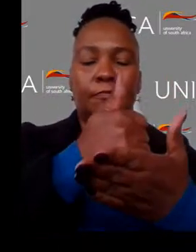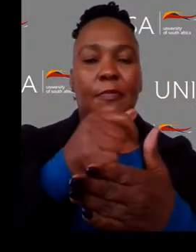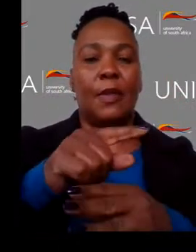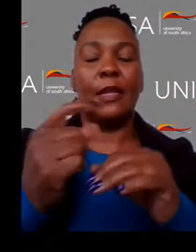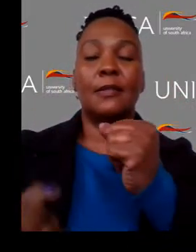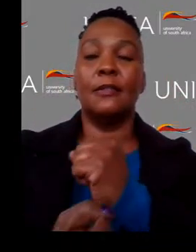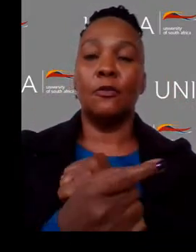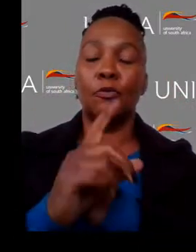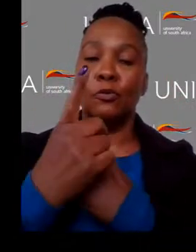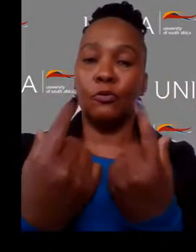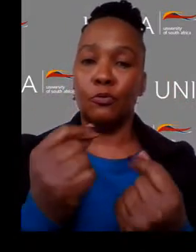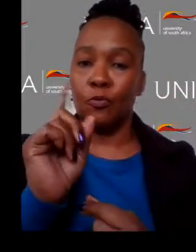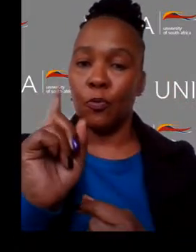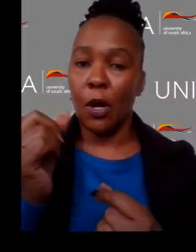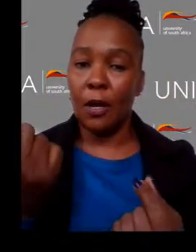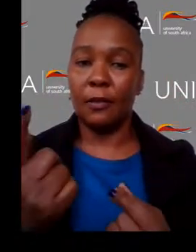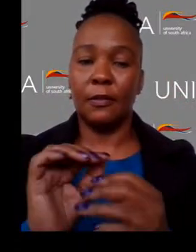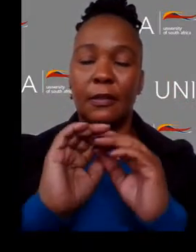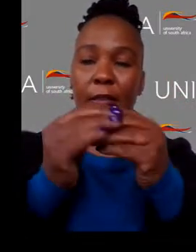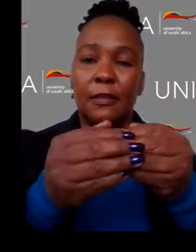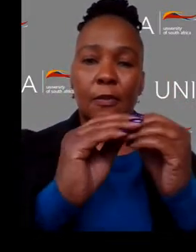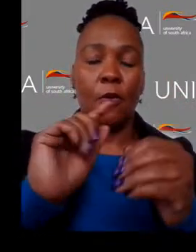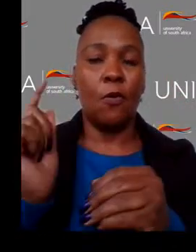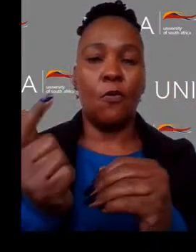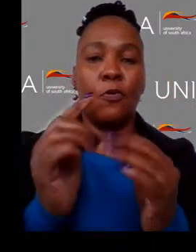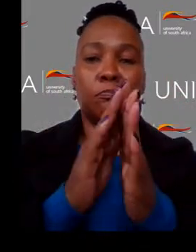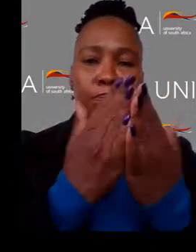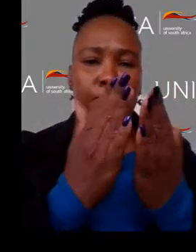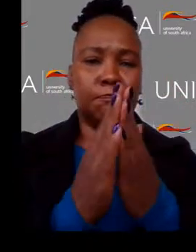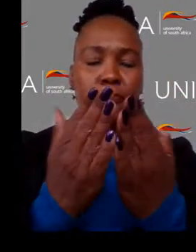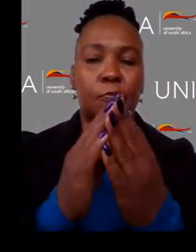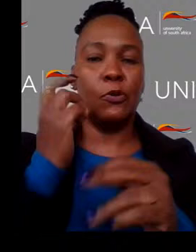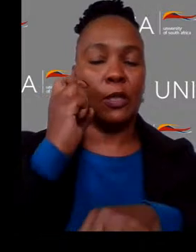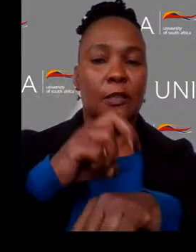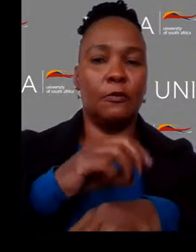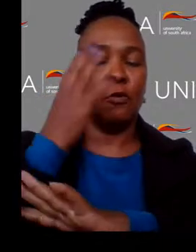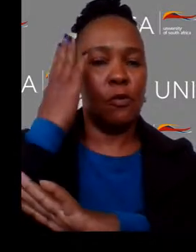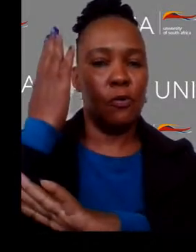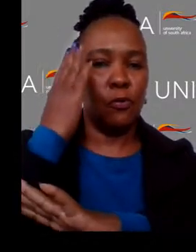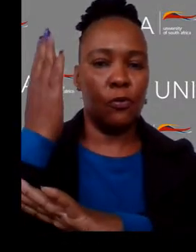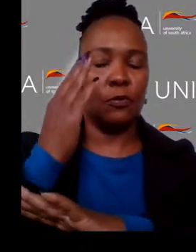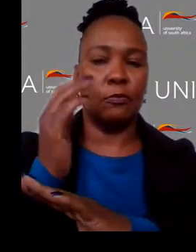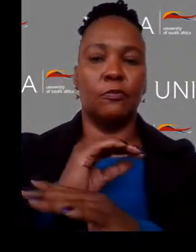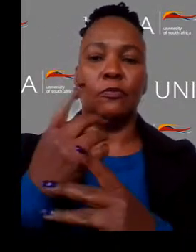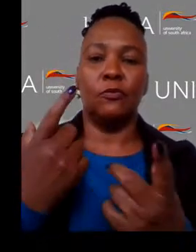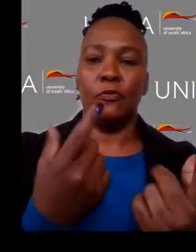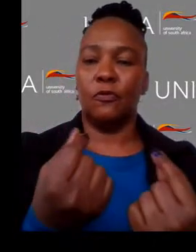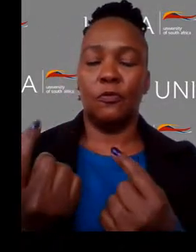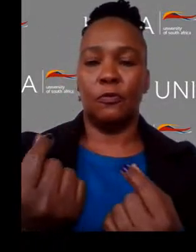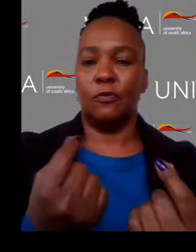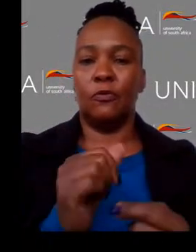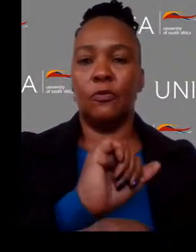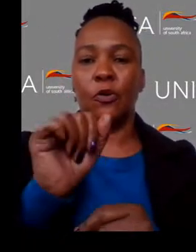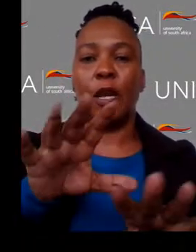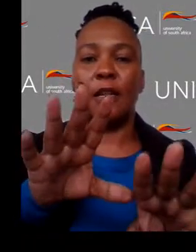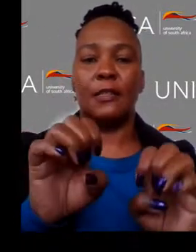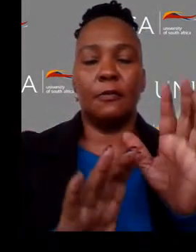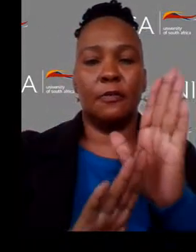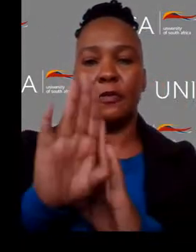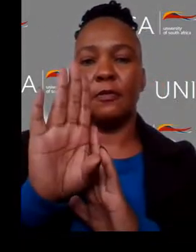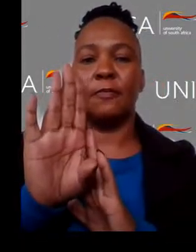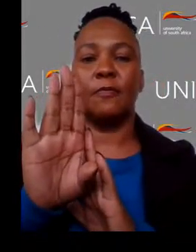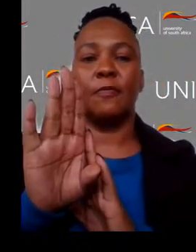we will cover basically all the material that you need to know to conduct your exam successfully. So we'll